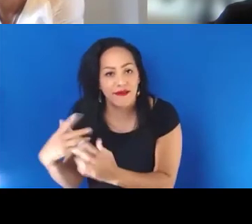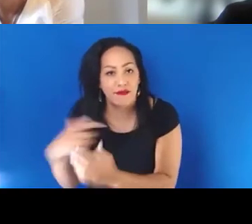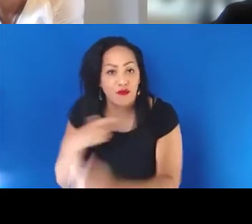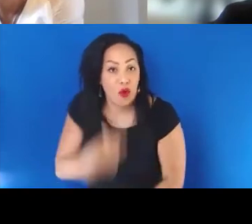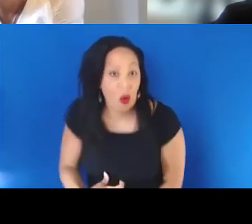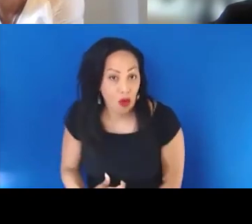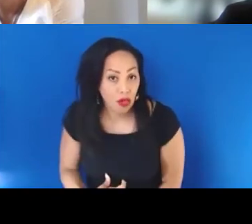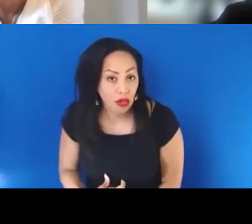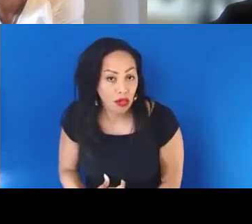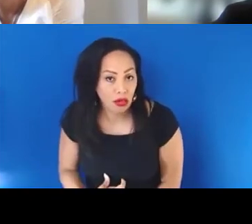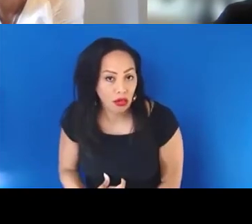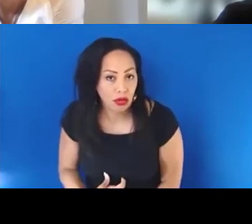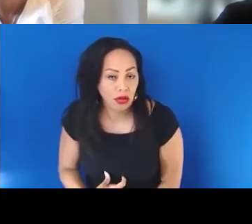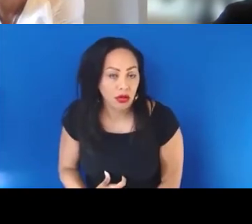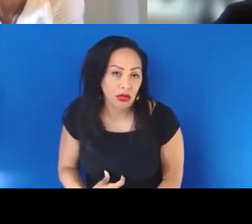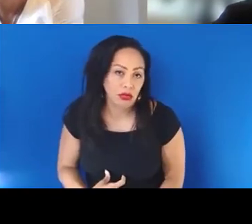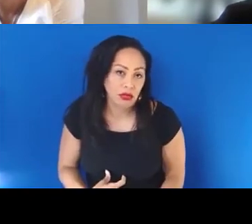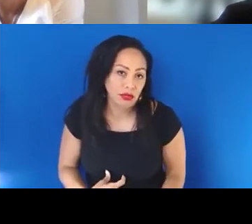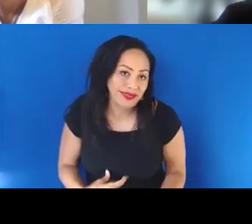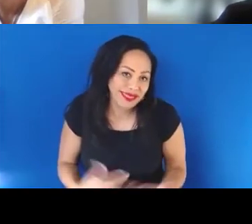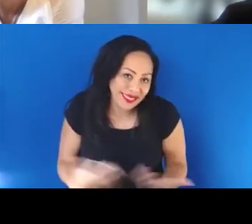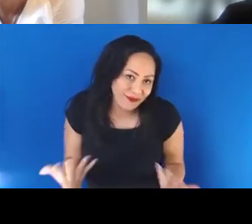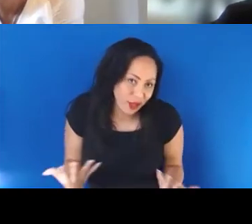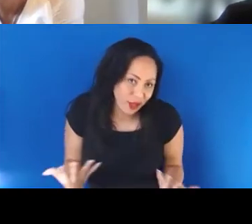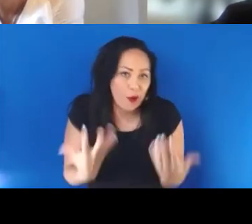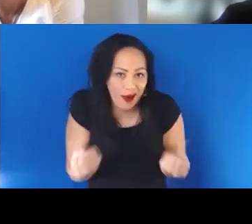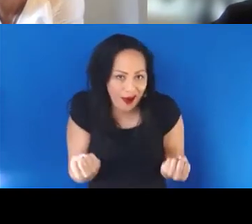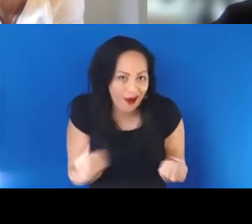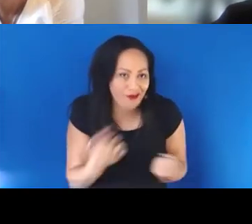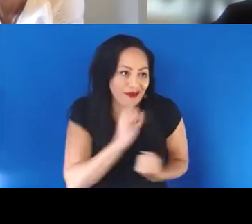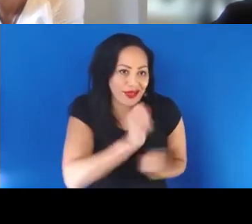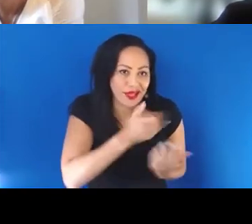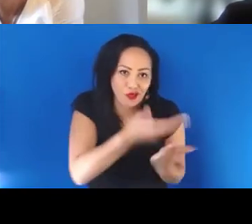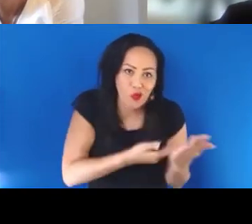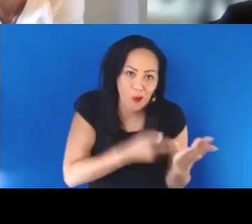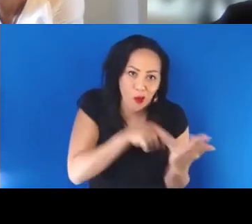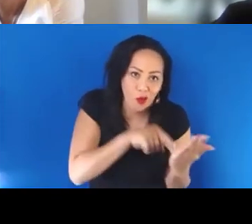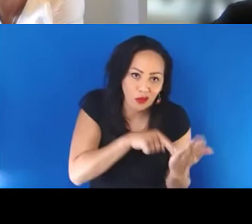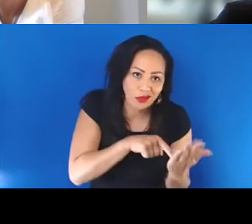recognition of how it actually works in practice.